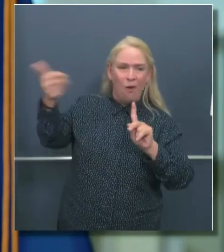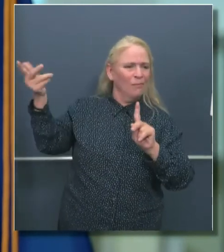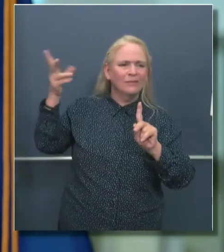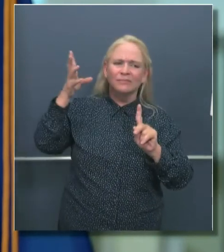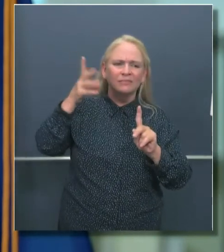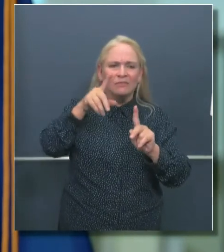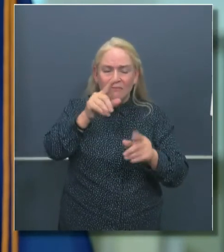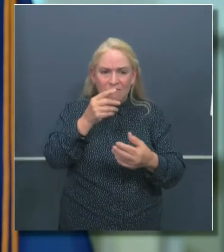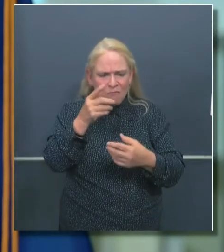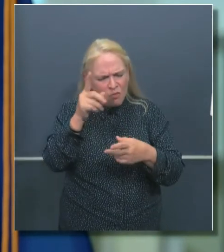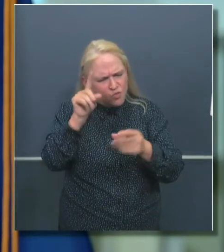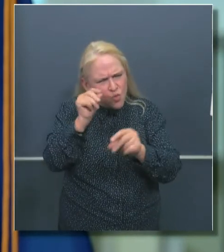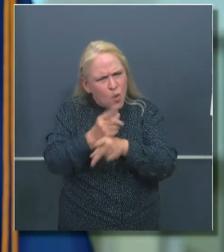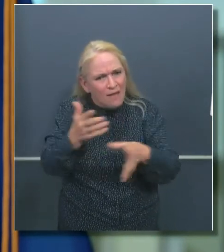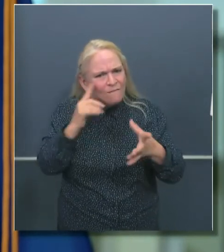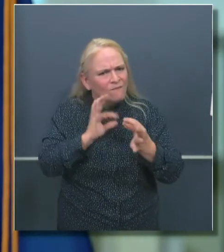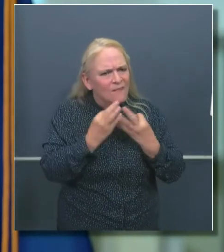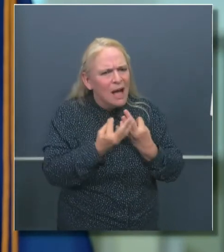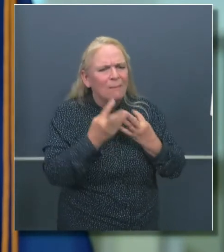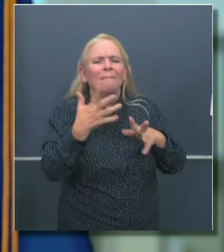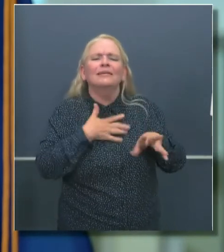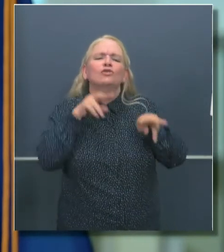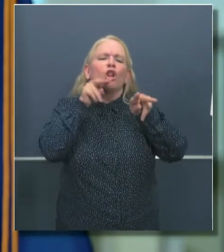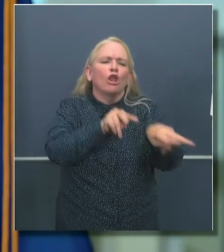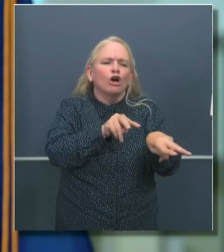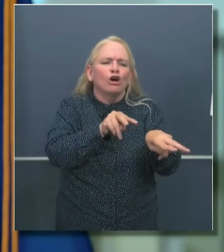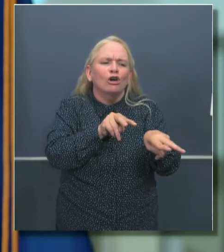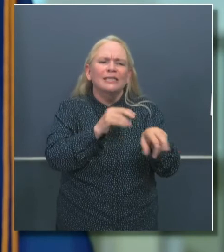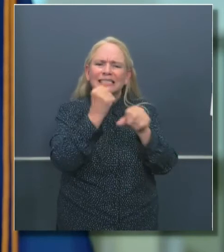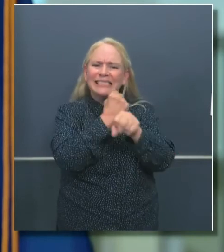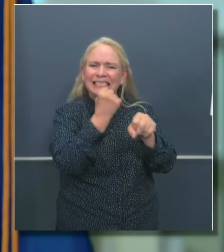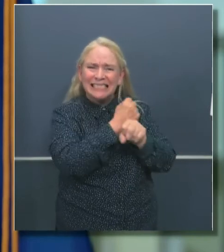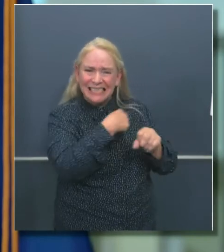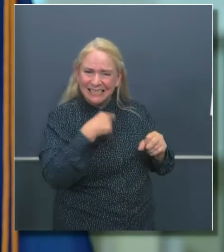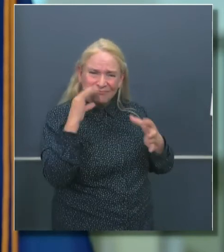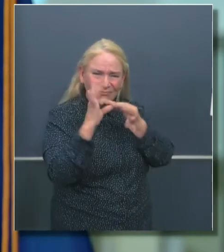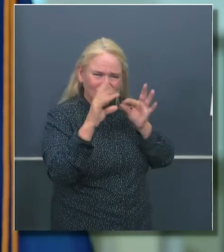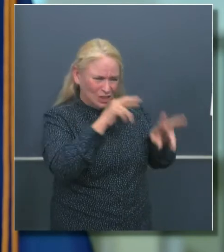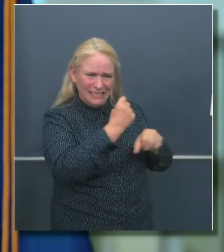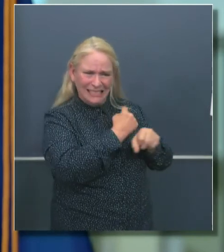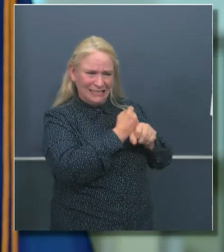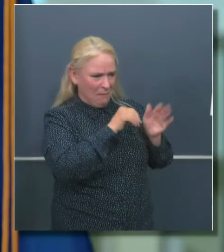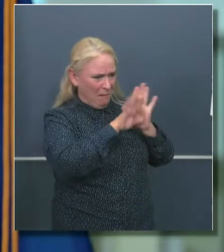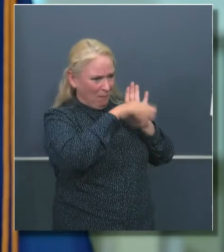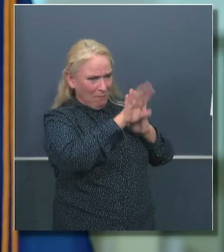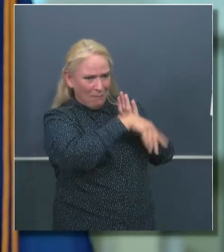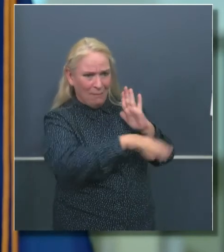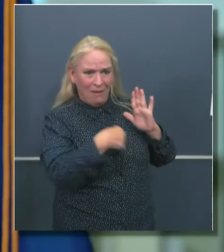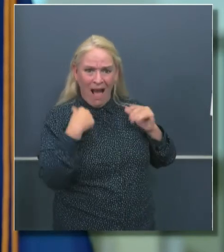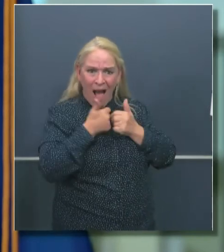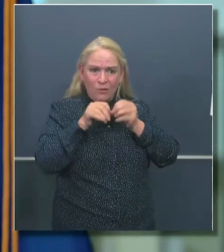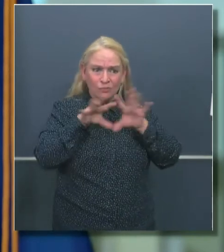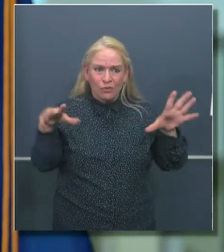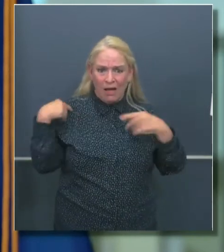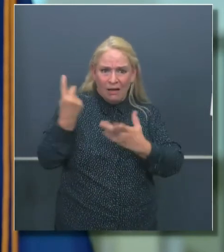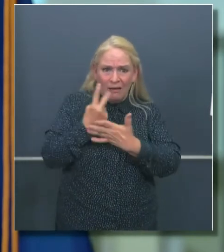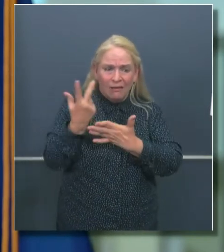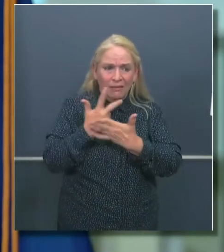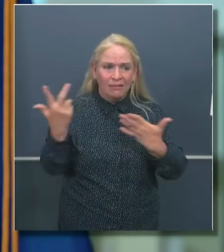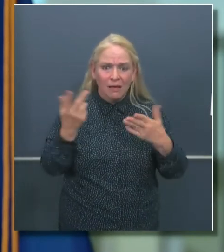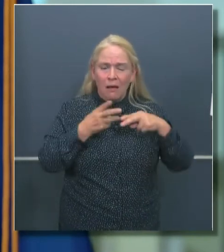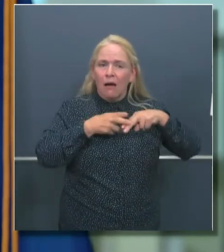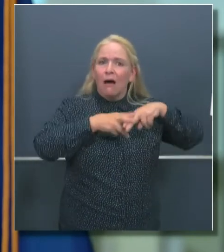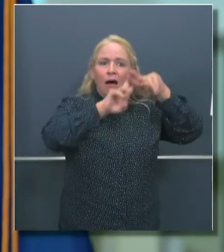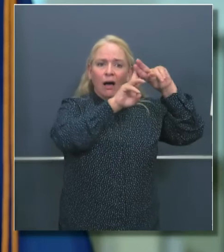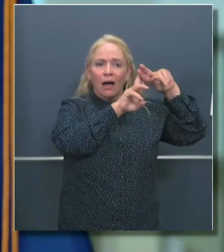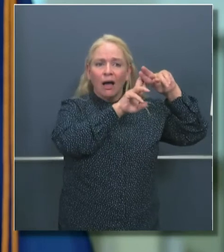at the epidemiology. Look at the spread of this virus over the last few weeks. Look at the fact that our hospitalization